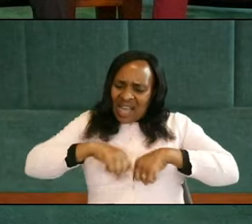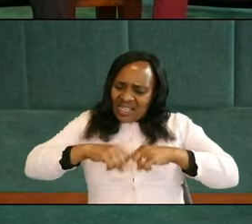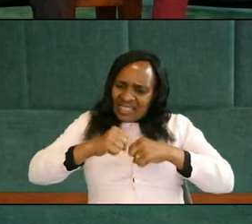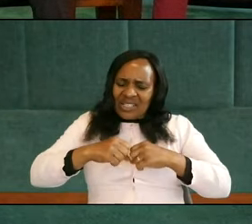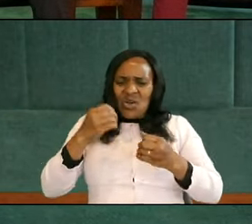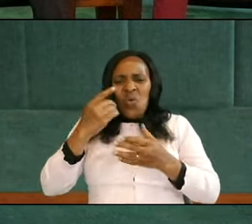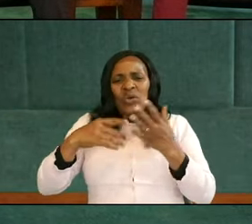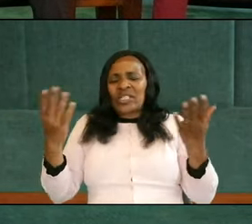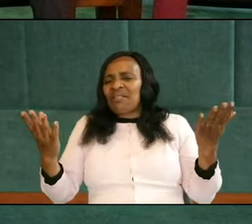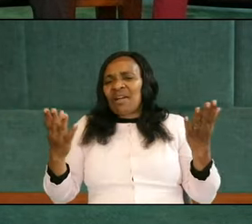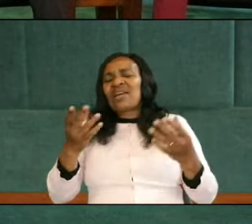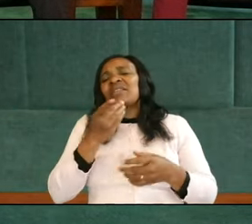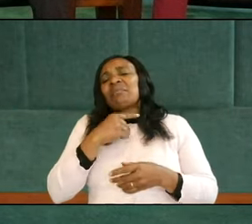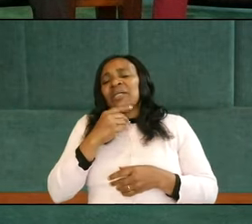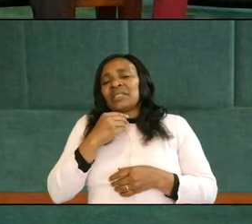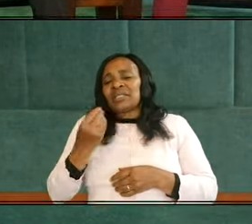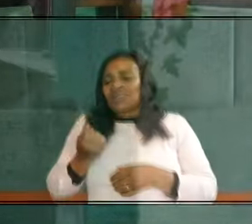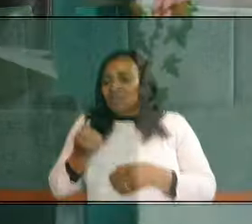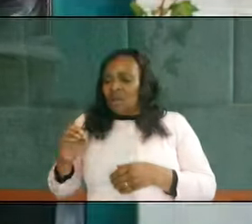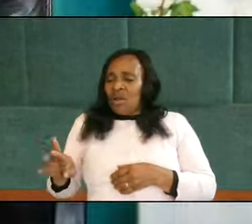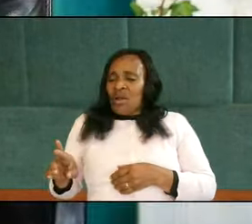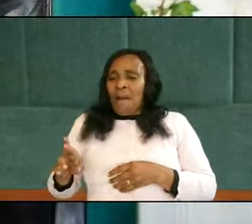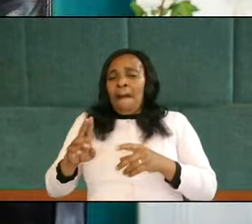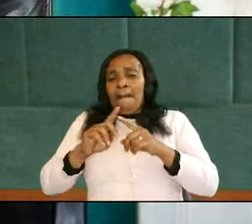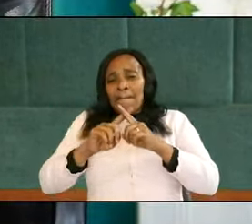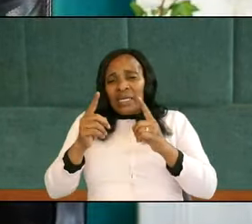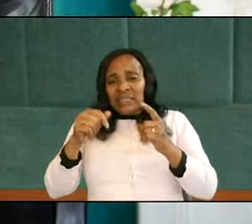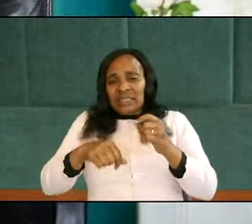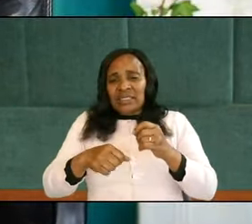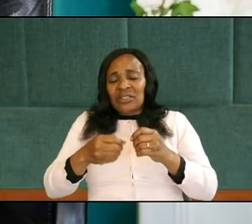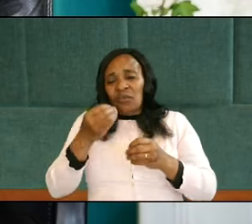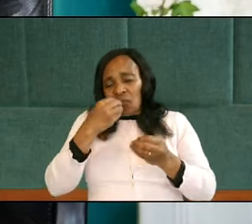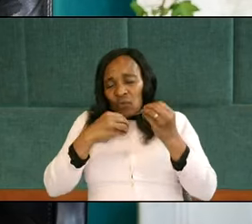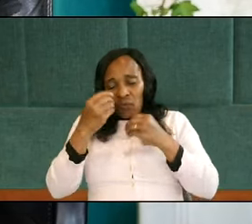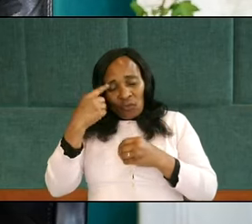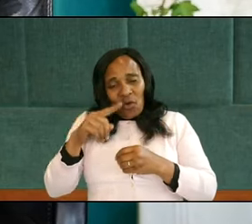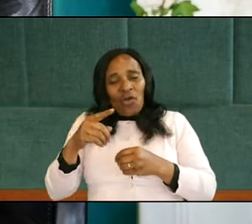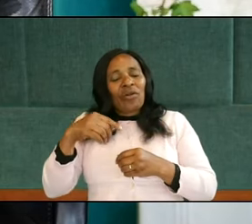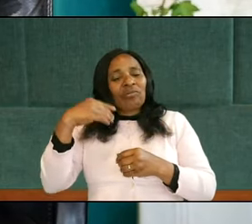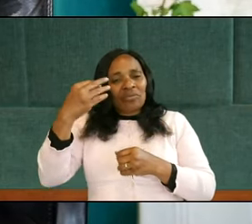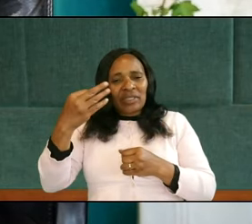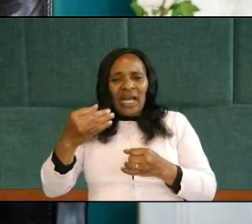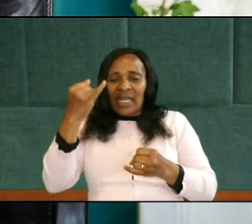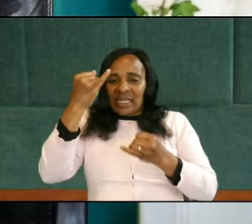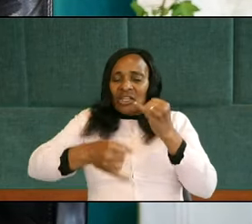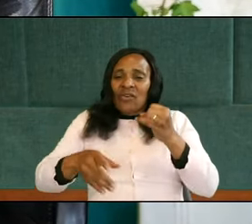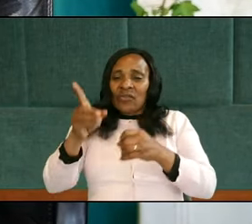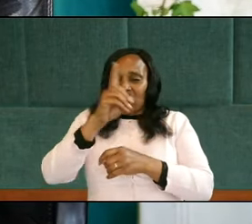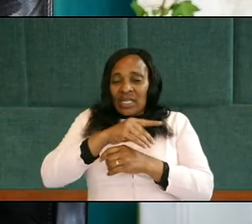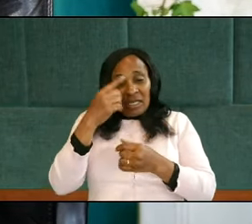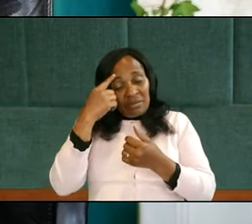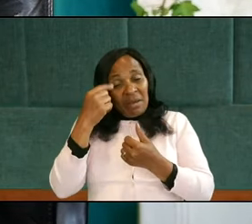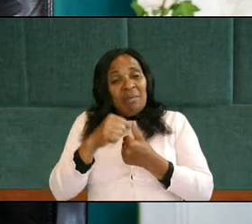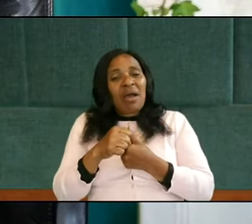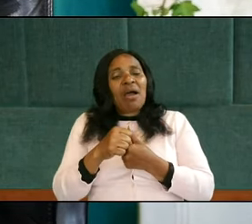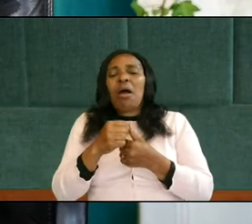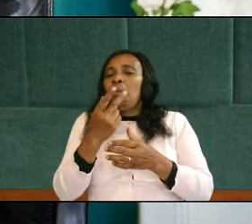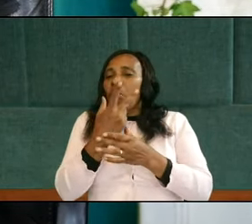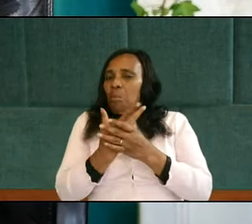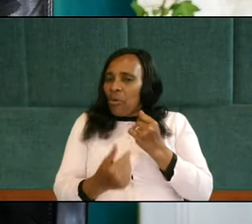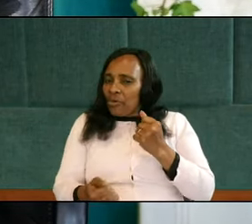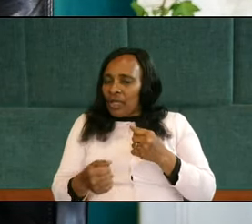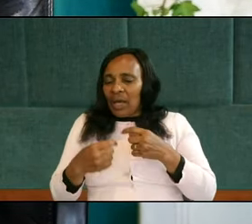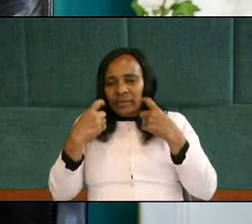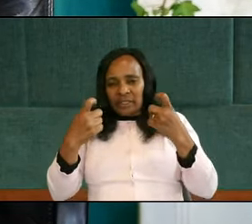agree to what his demands were. Those are my thoughts, but I think that's food for thought. But at the end of the day, remember that both of them